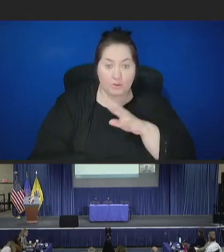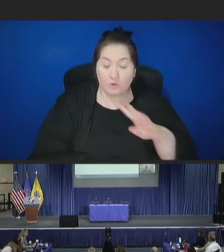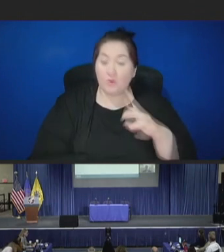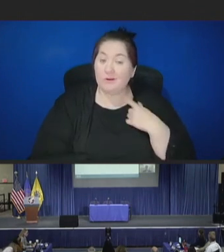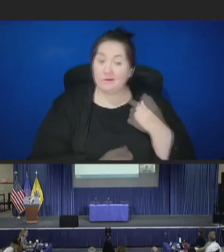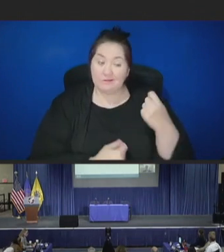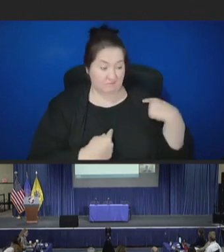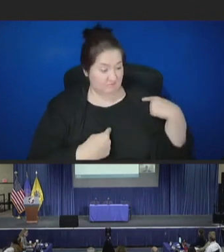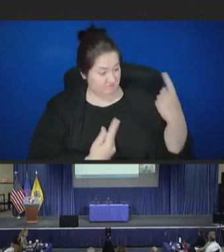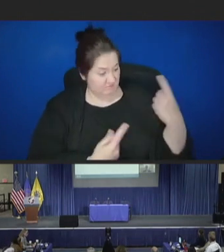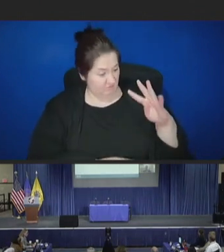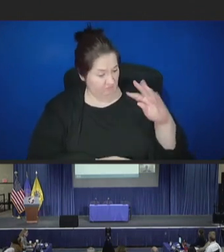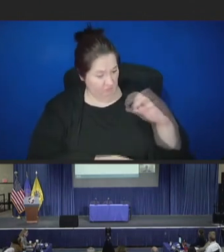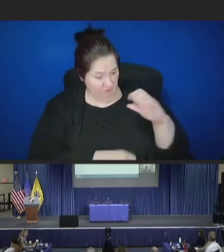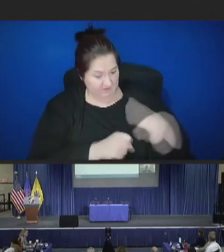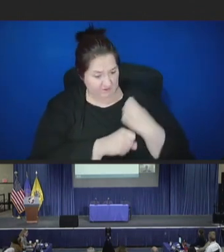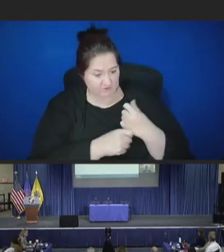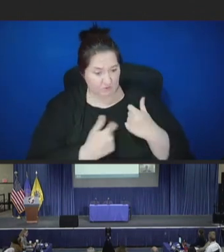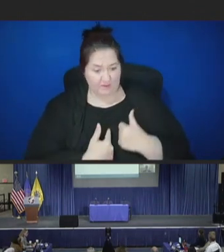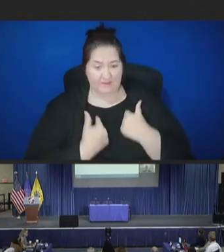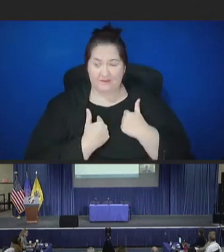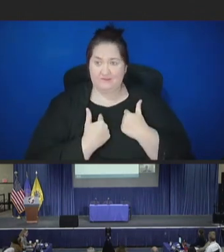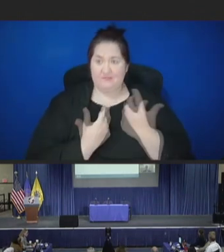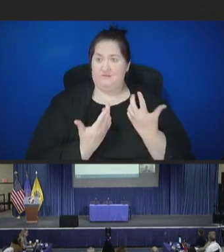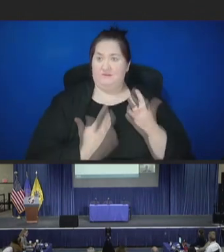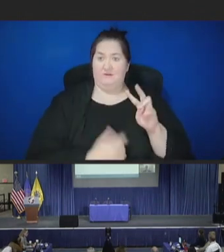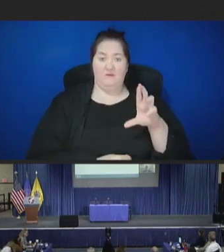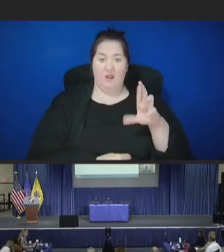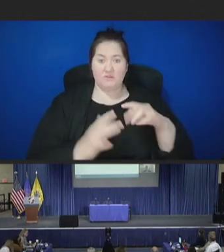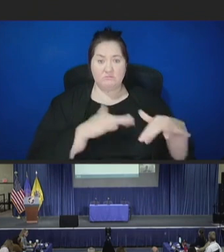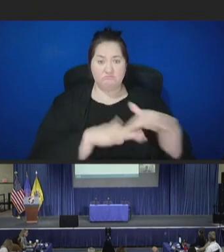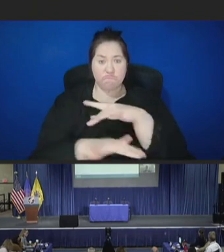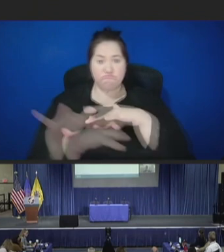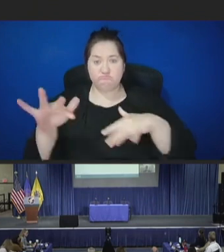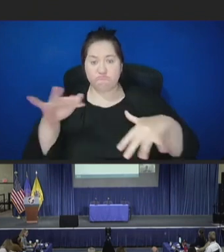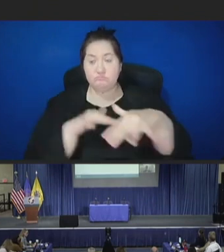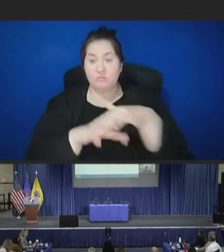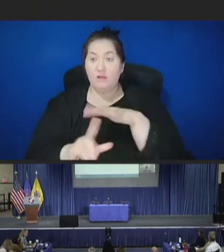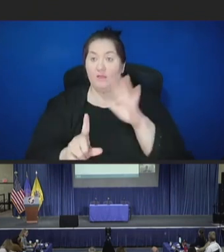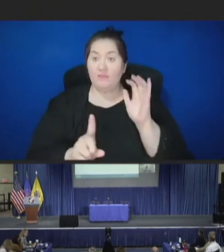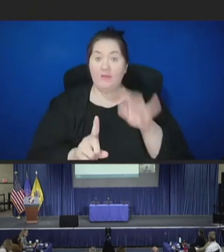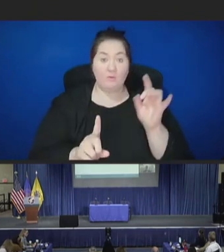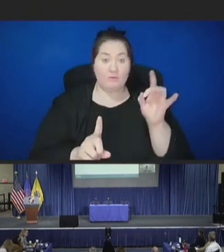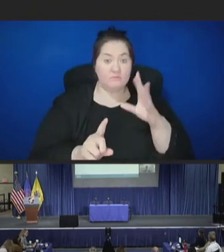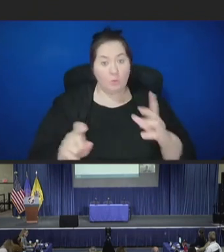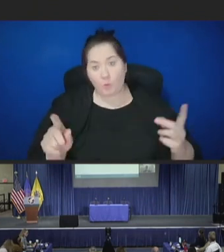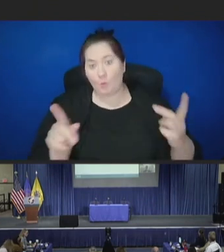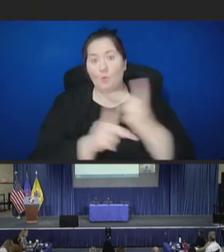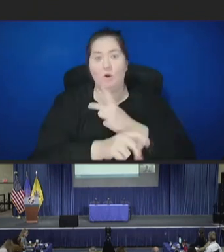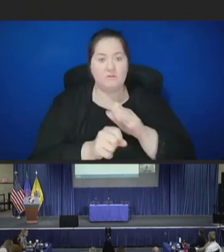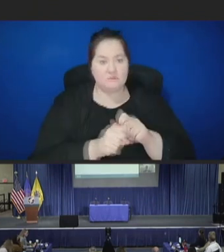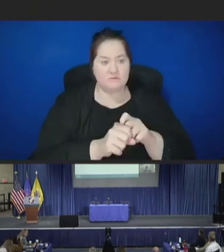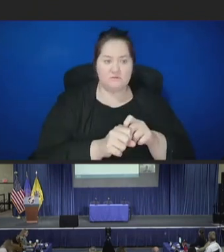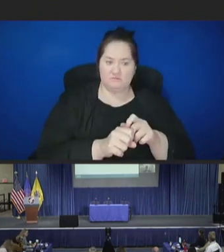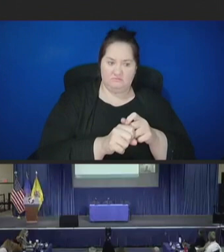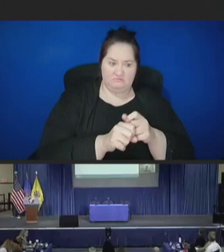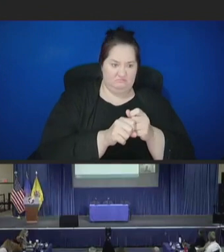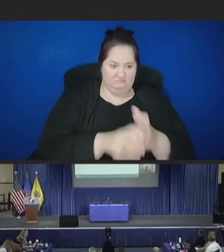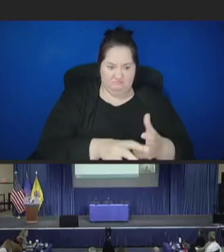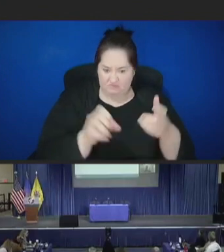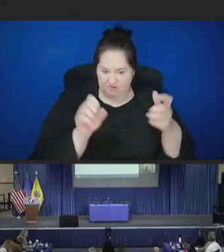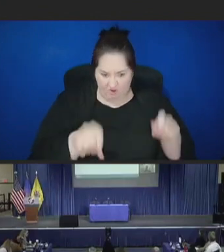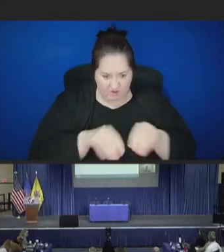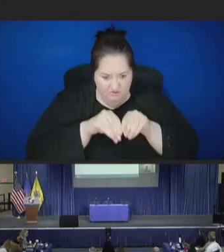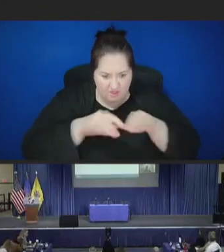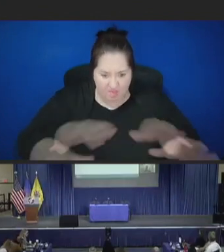40 years, we've lived in the presence of this virus. It was once our greatest pandemic concern with heightened awareness. It has